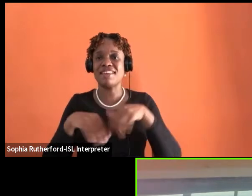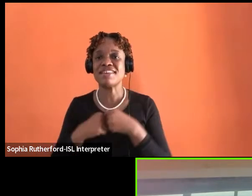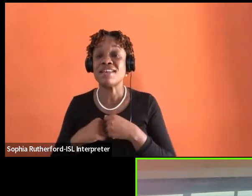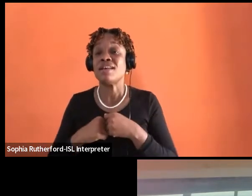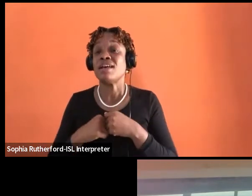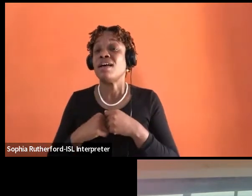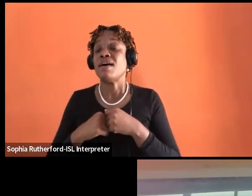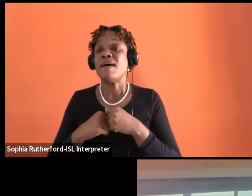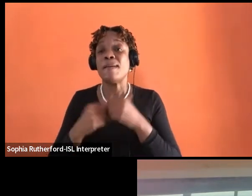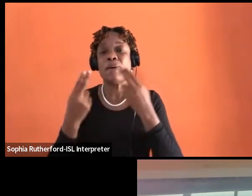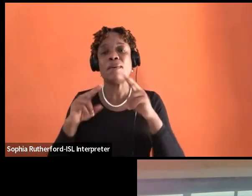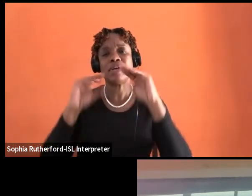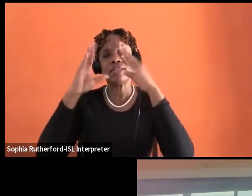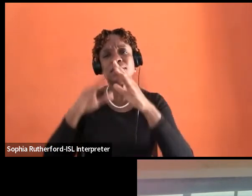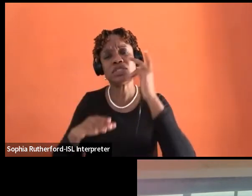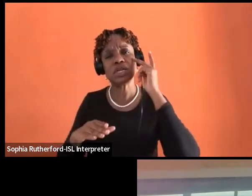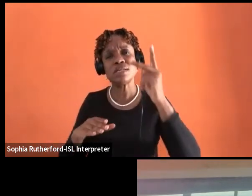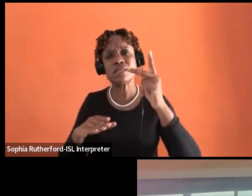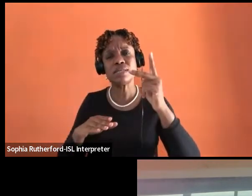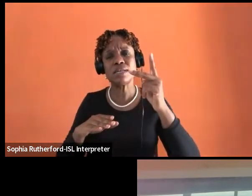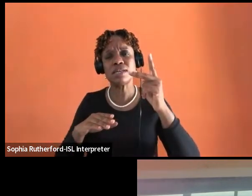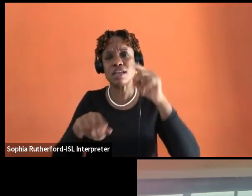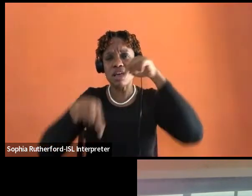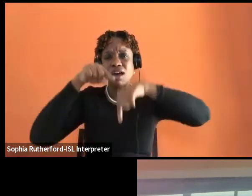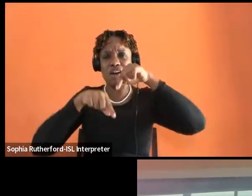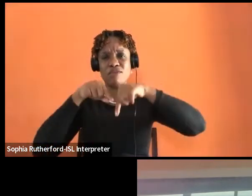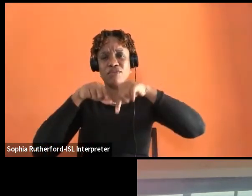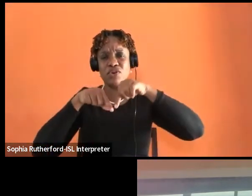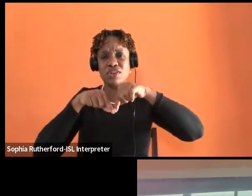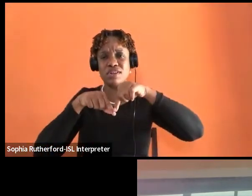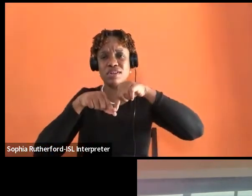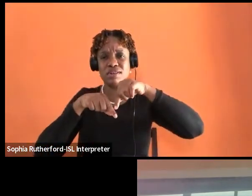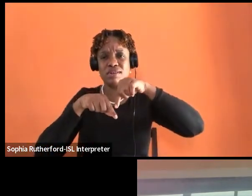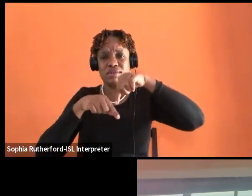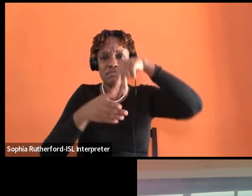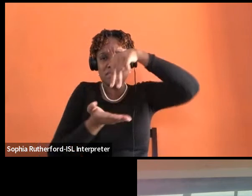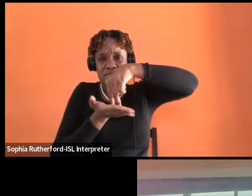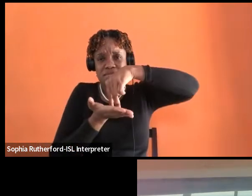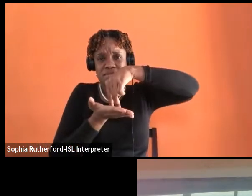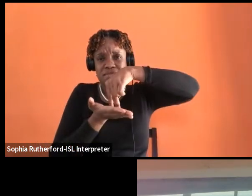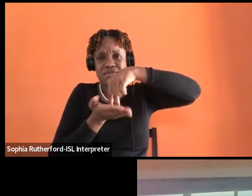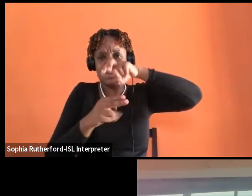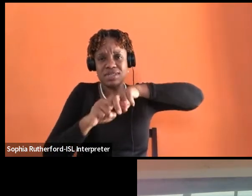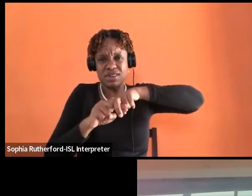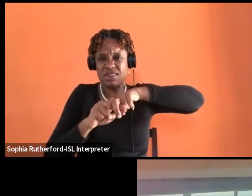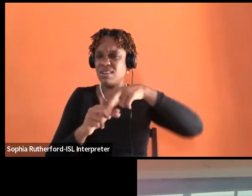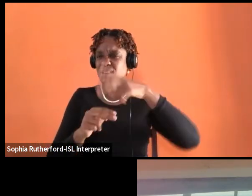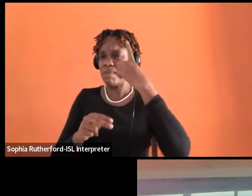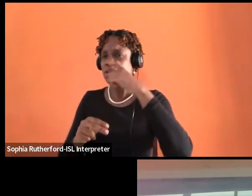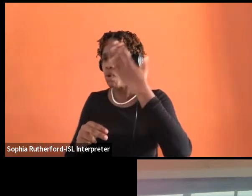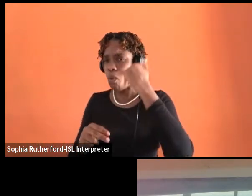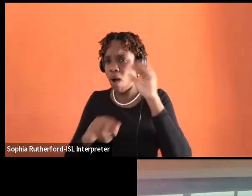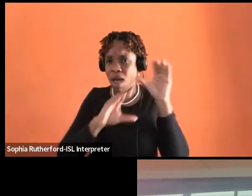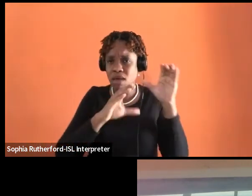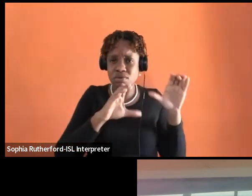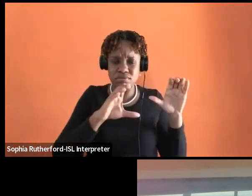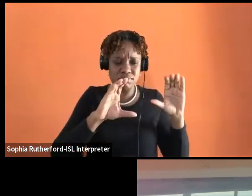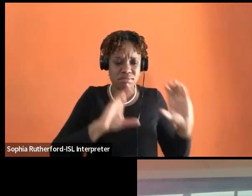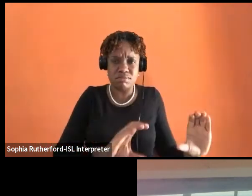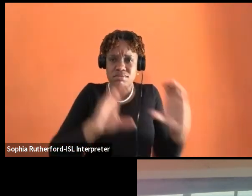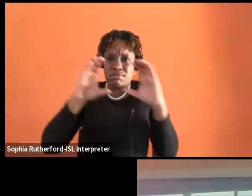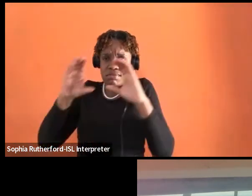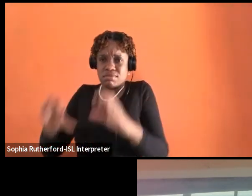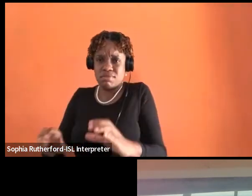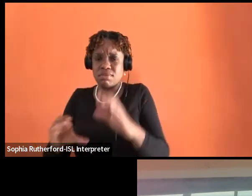they saw her feet rest on the object, and they were asking me, why was that there? So I was telling her those feet were